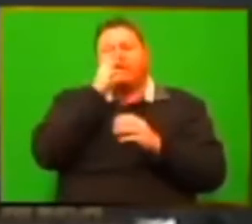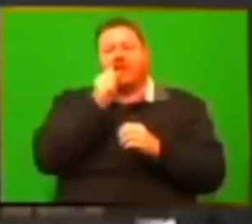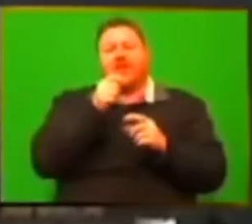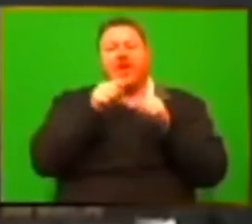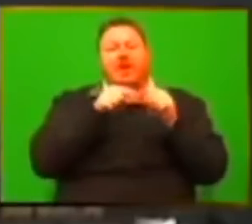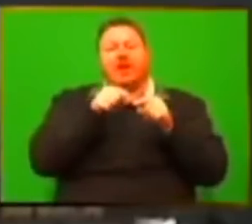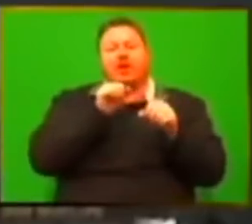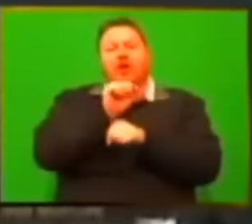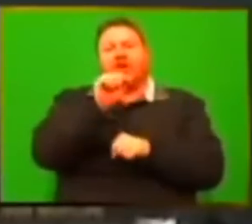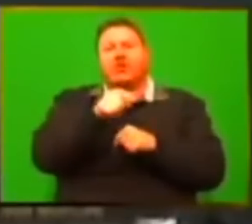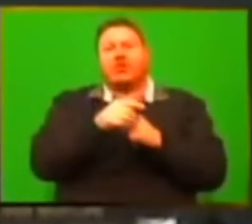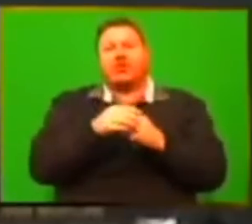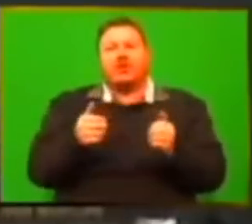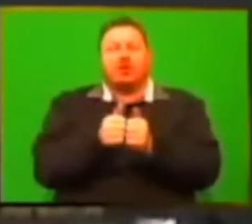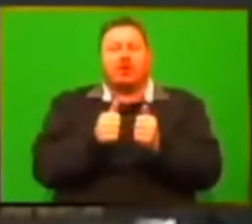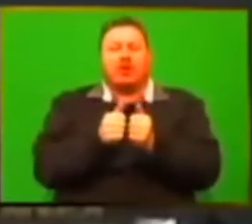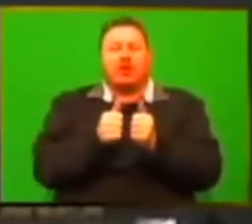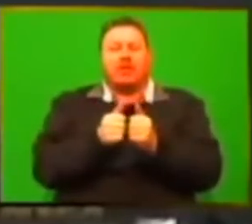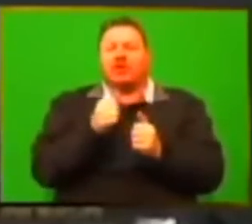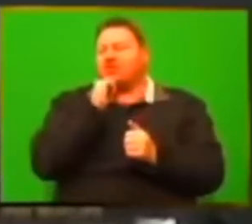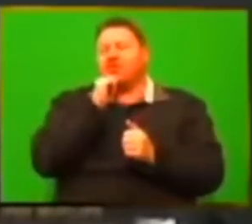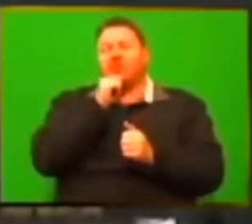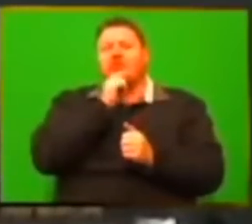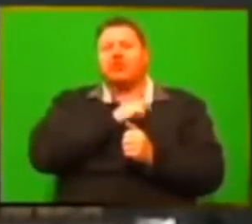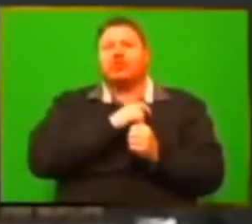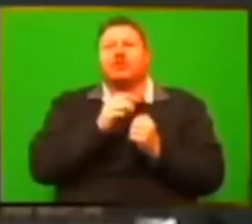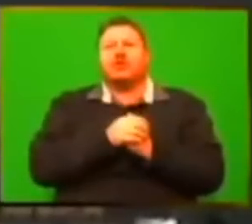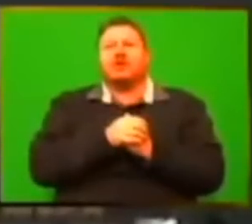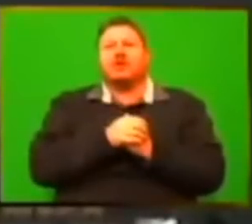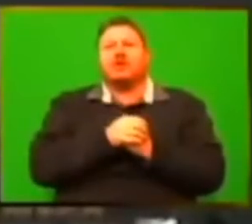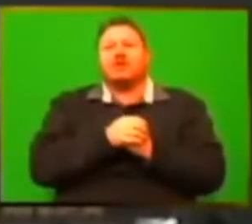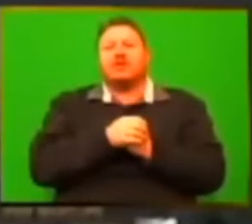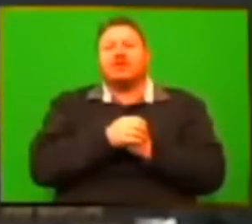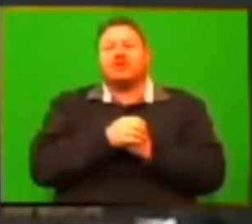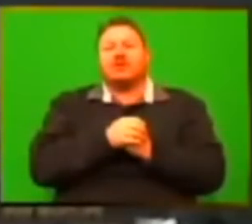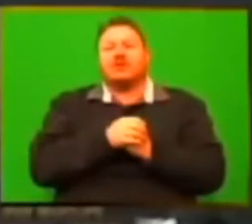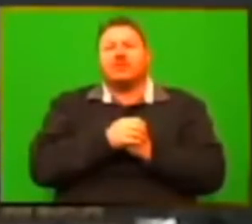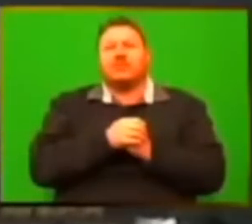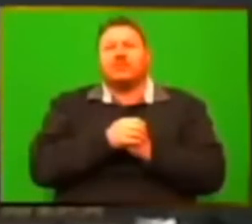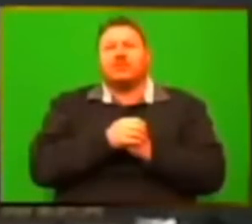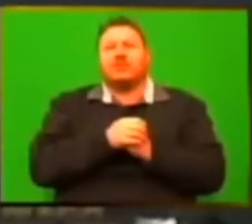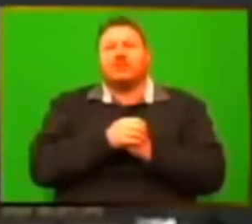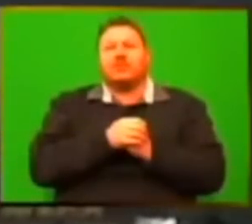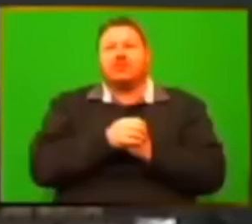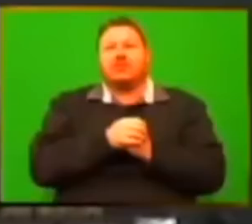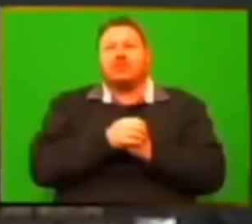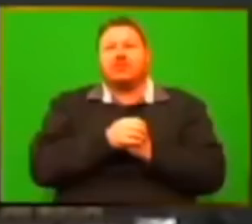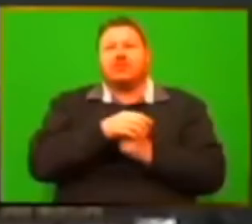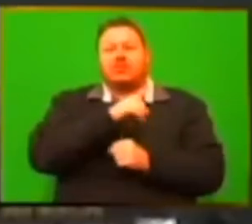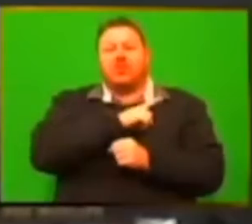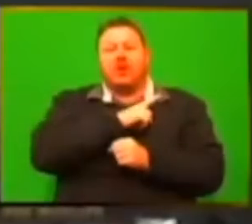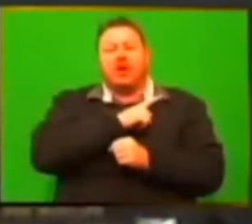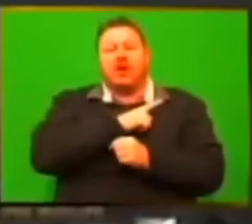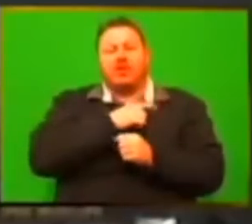against you of being a collaborator might not be true. I will tell why I'm giving you this personal